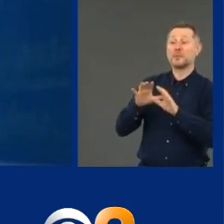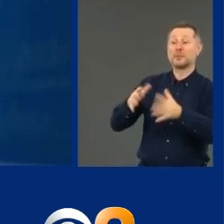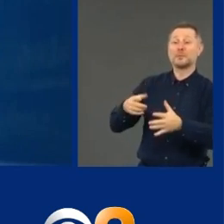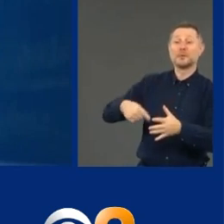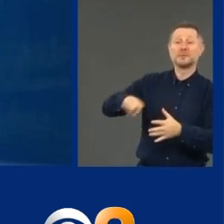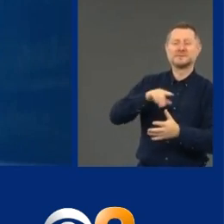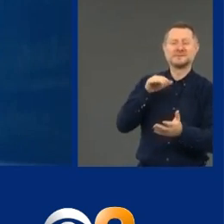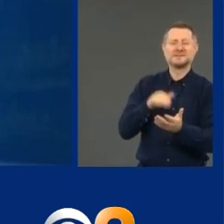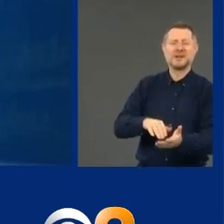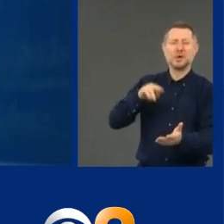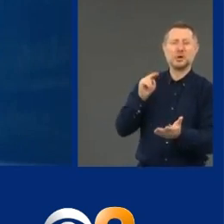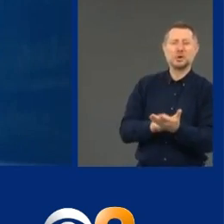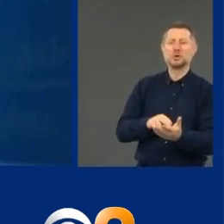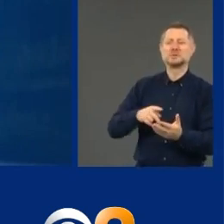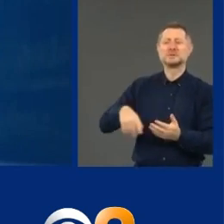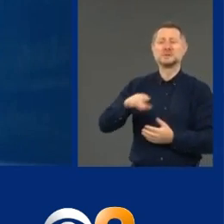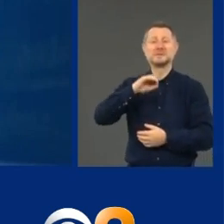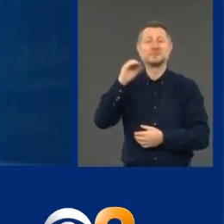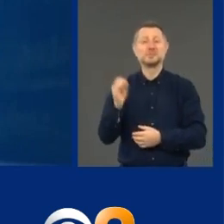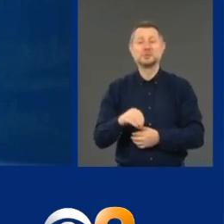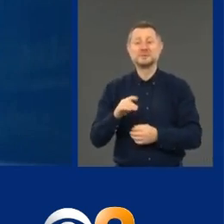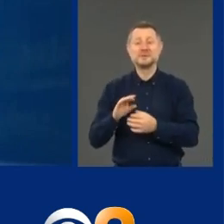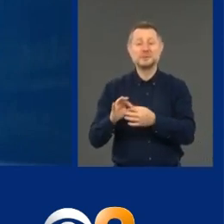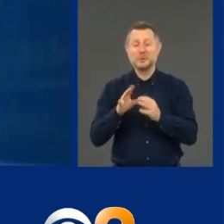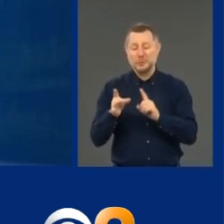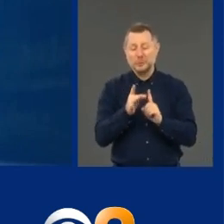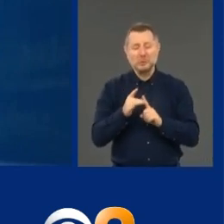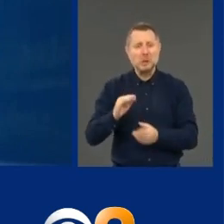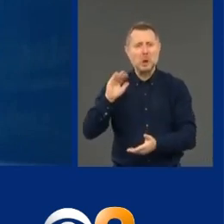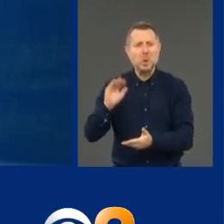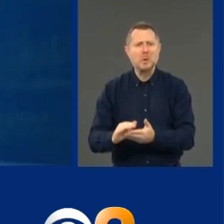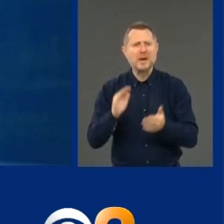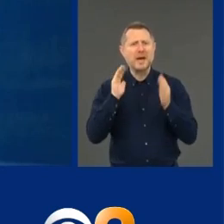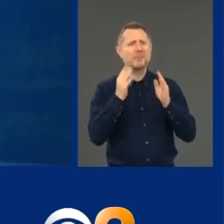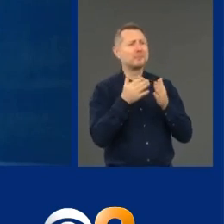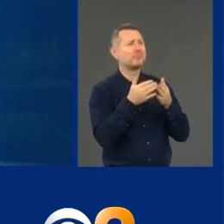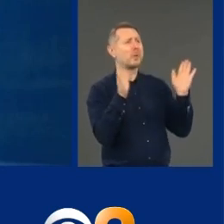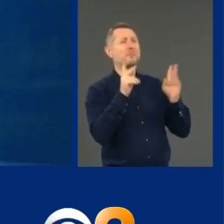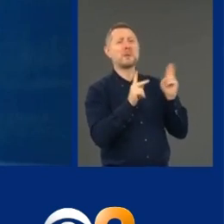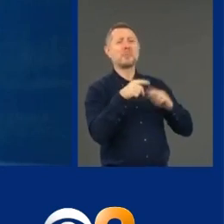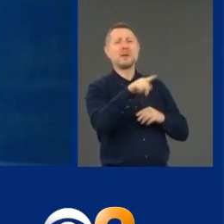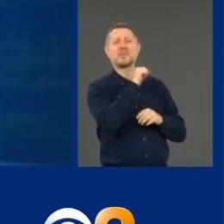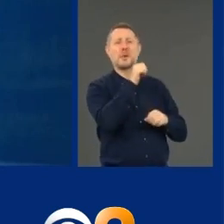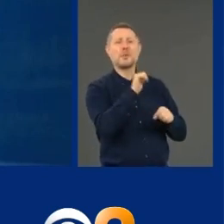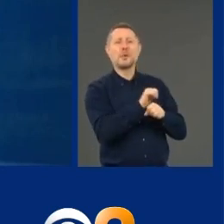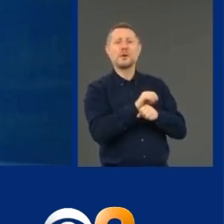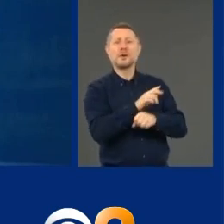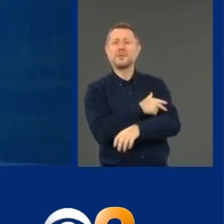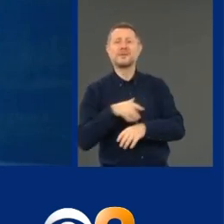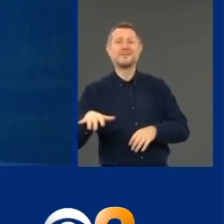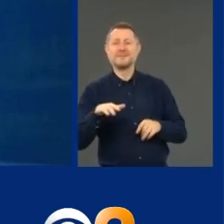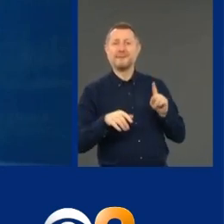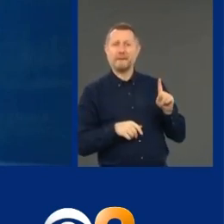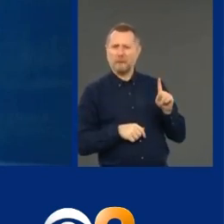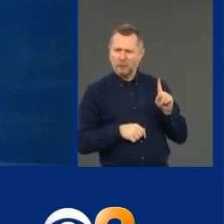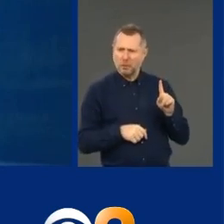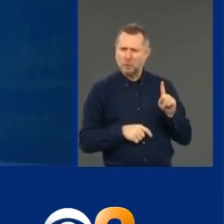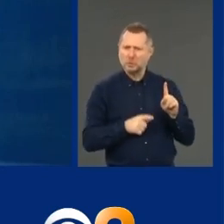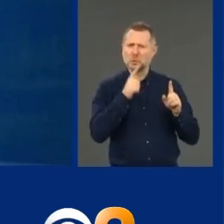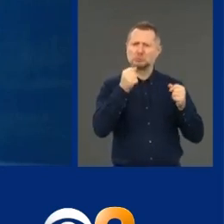professionals have a lower infection rate than the general population. That the bus drivers, transit